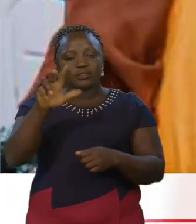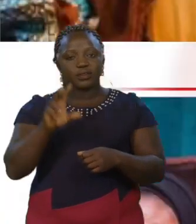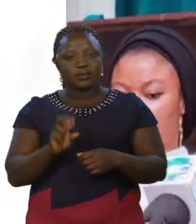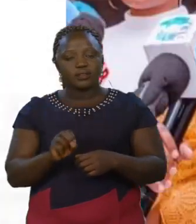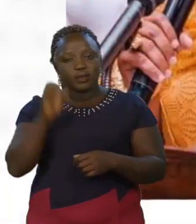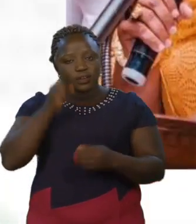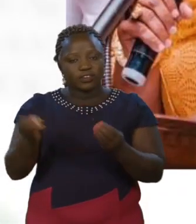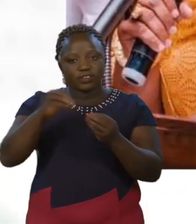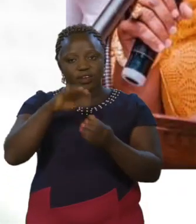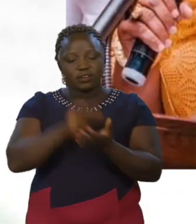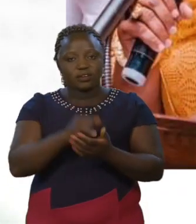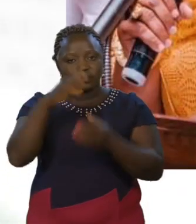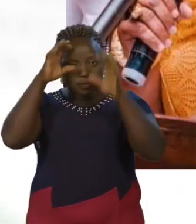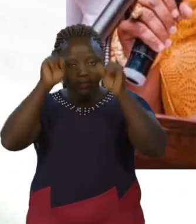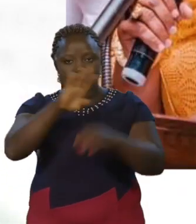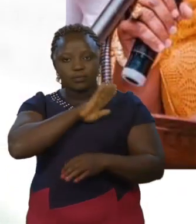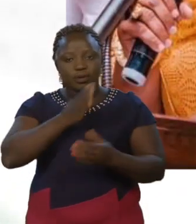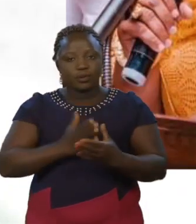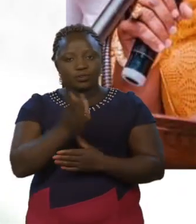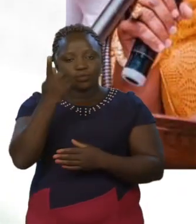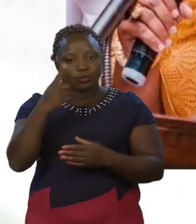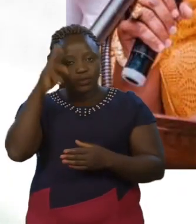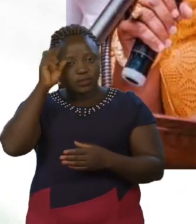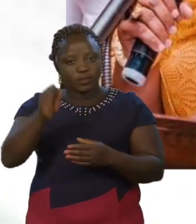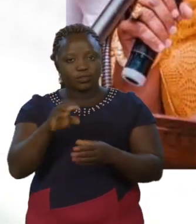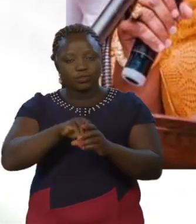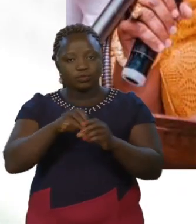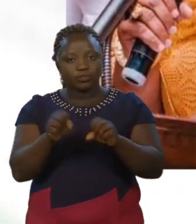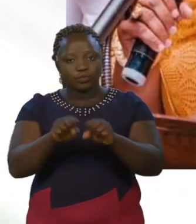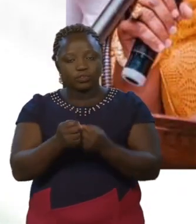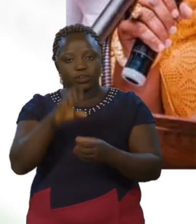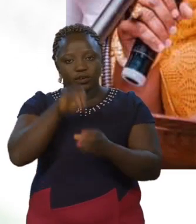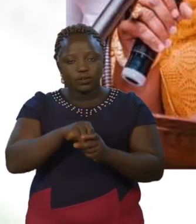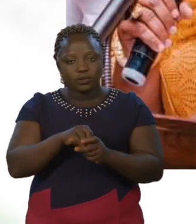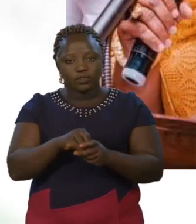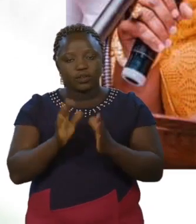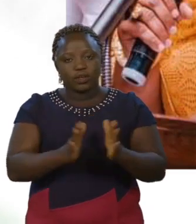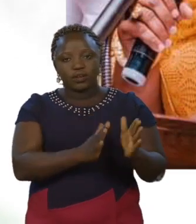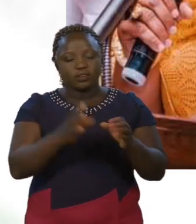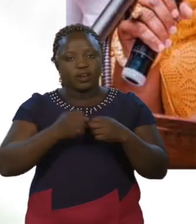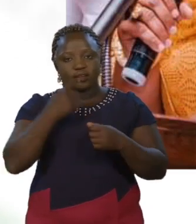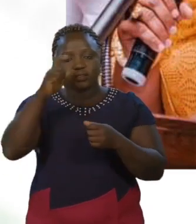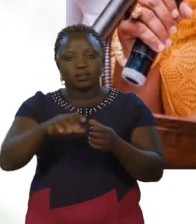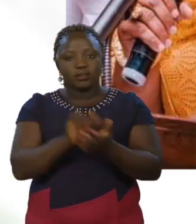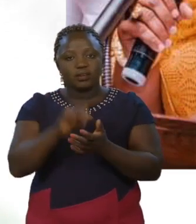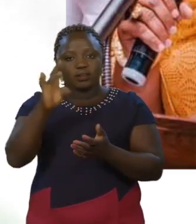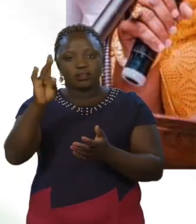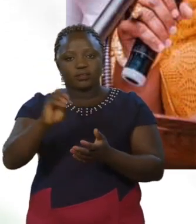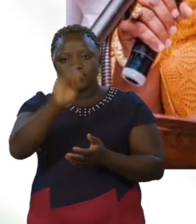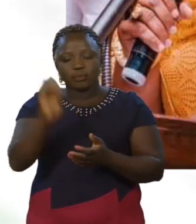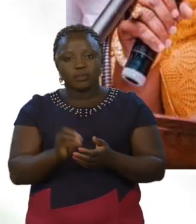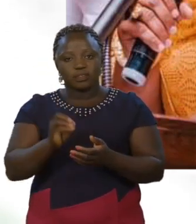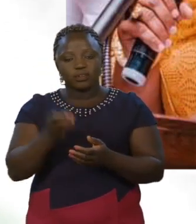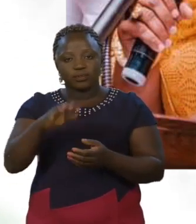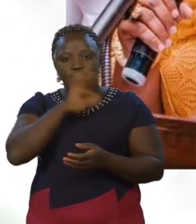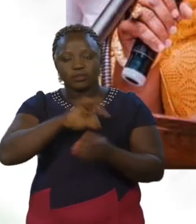2030. She added that President Buhari, through his deliberate social inclusion agenda, had directed that 70% of